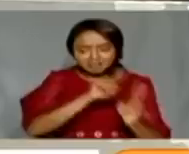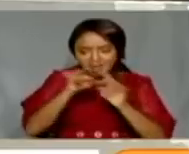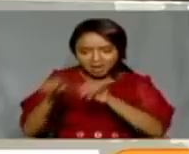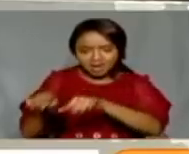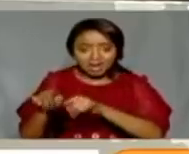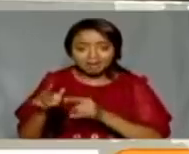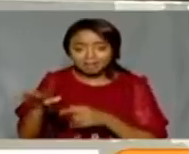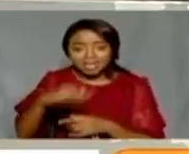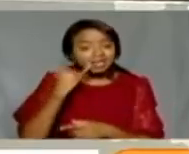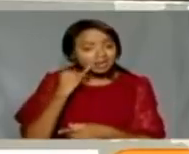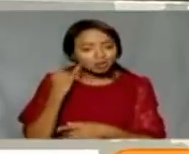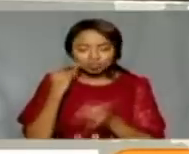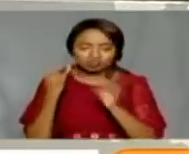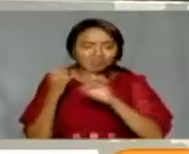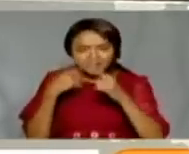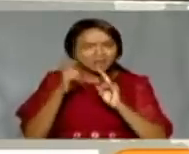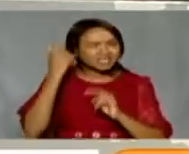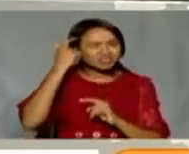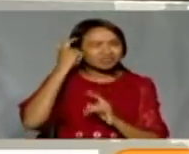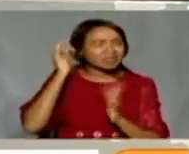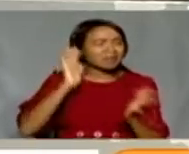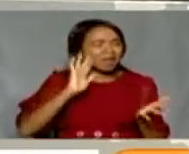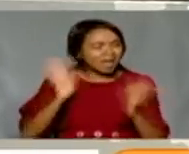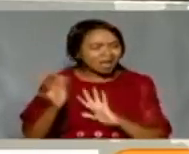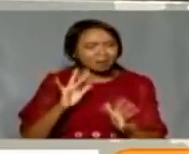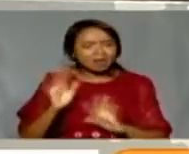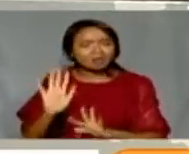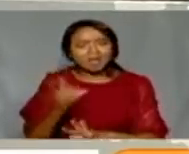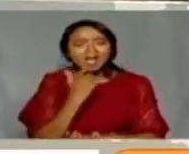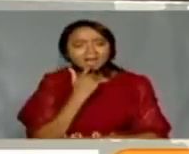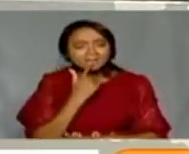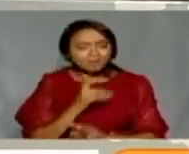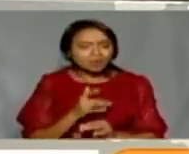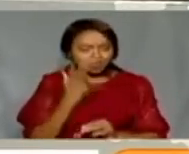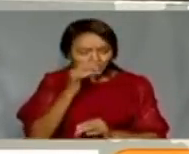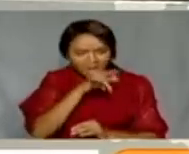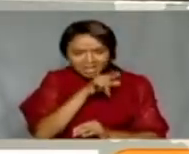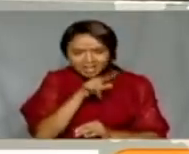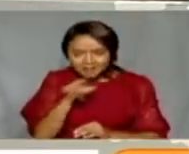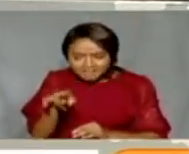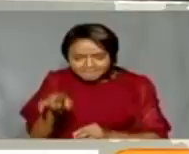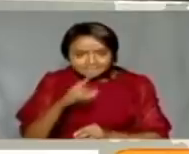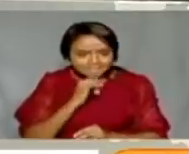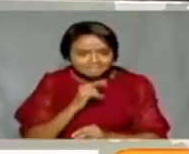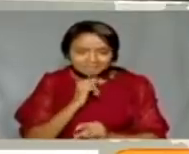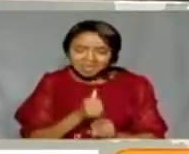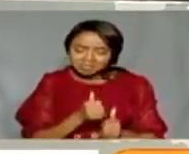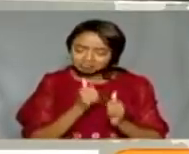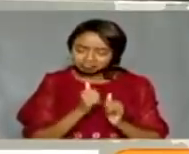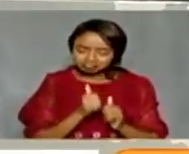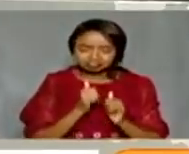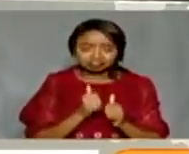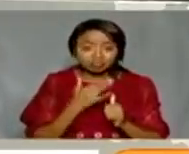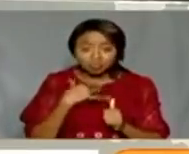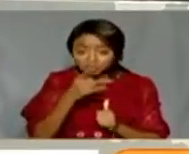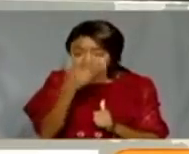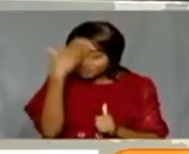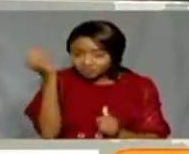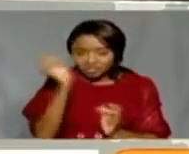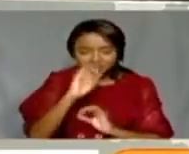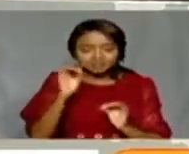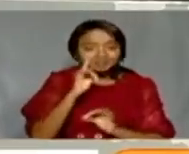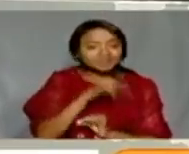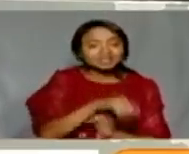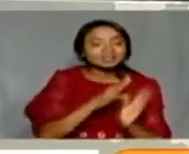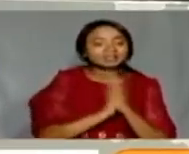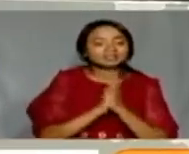dear memories of a man he knew in his prime, a man he wants the nation to never forget. This story was